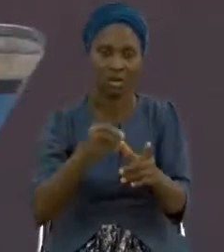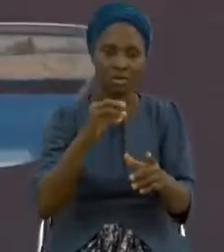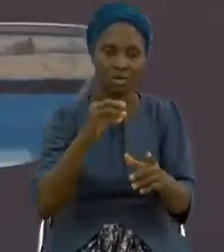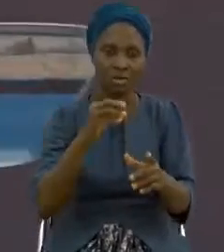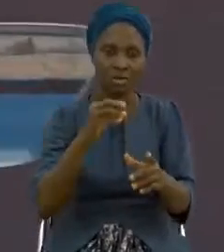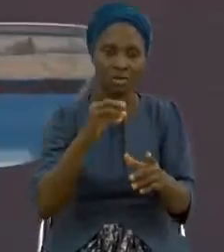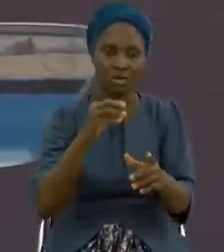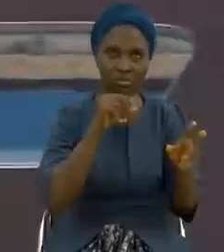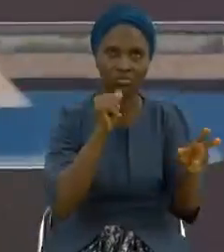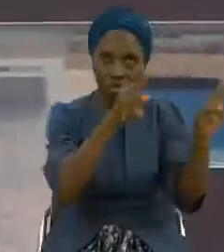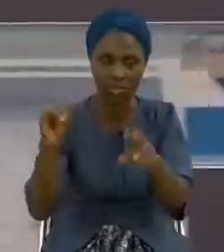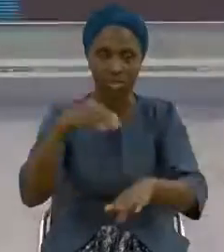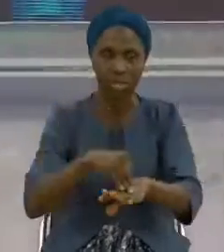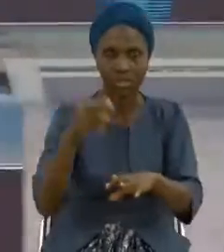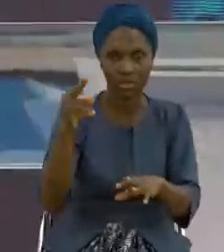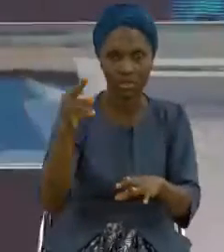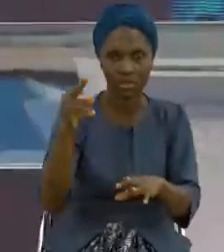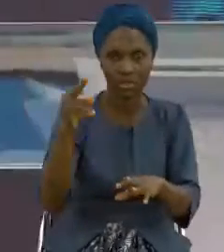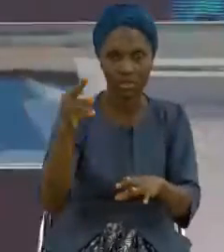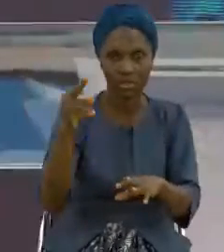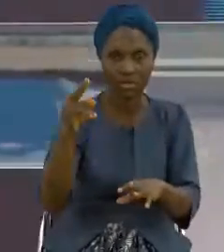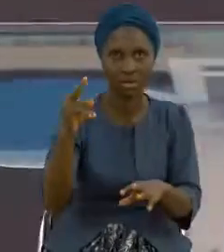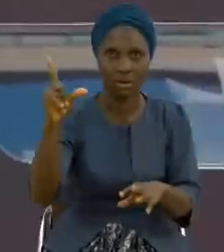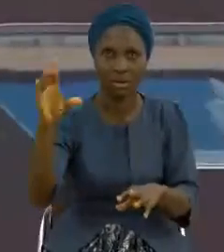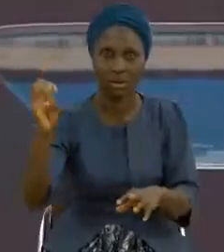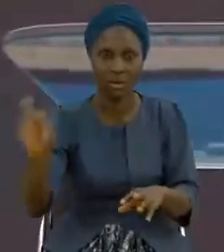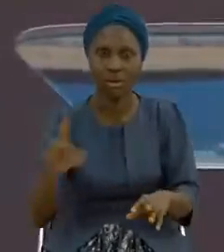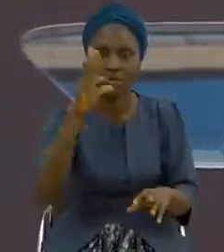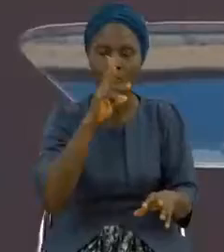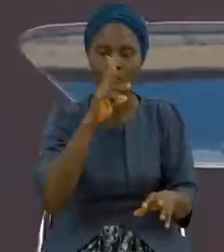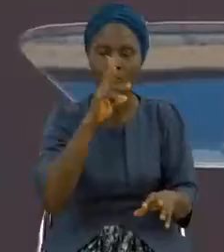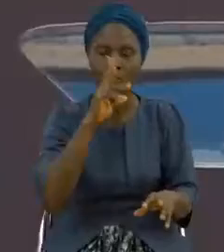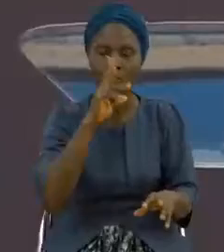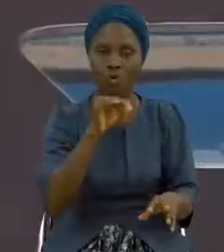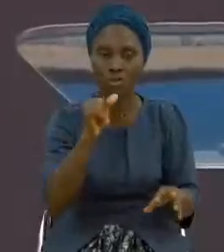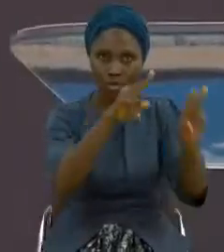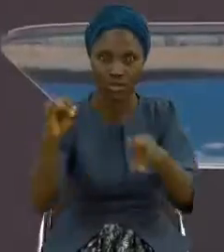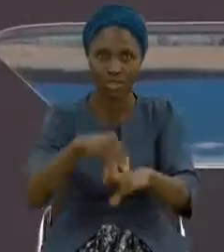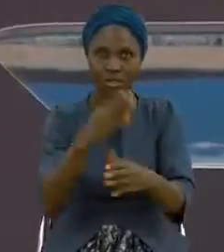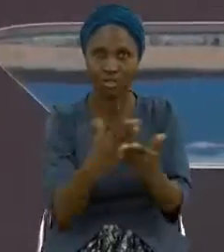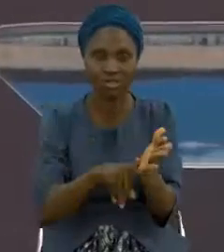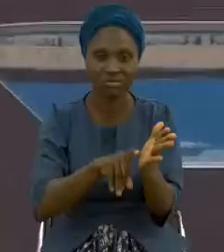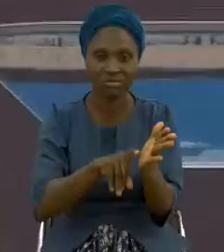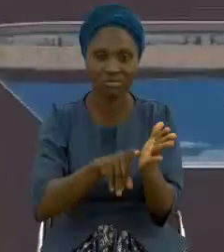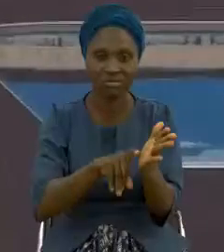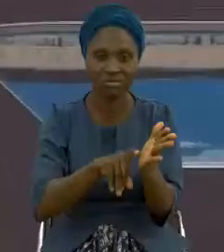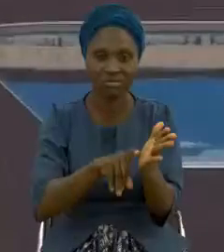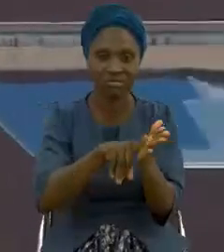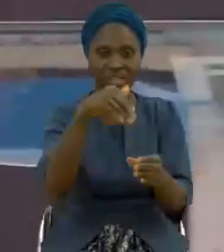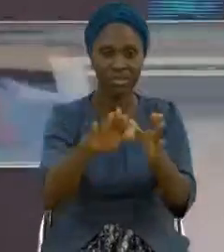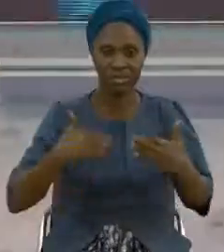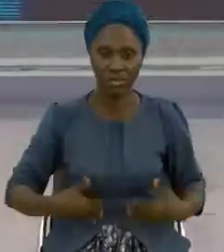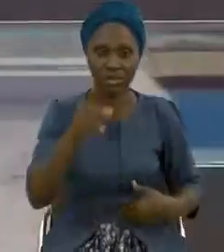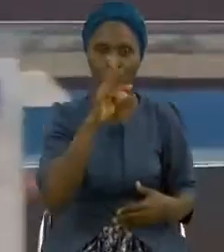the deprivations, you're not looking at disease, you're not looking at what the story the world is telling, you're not looking at all